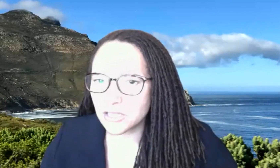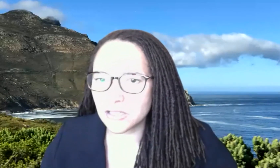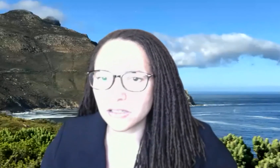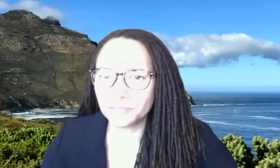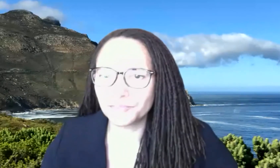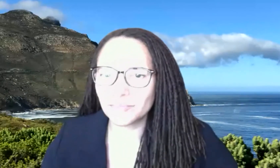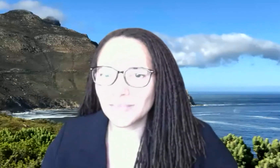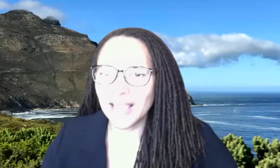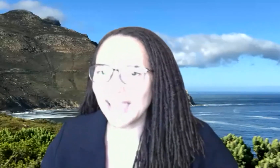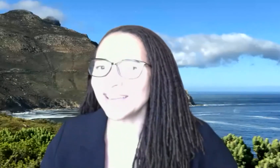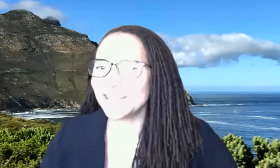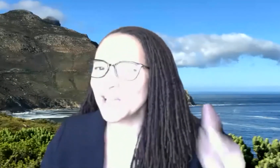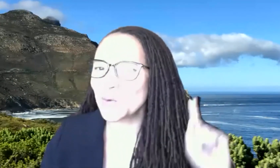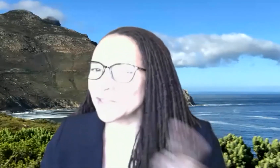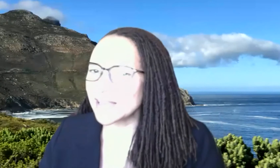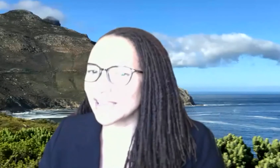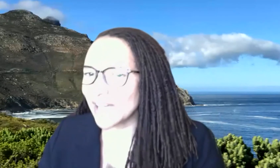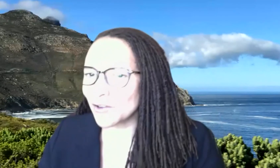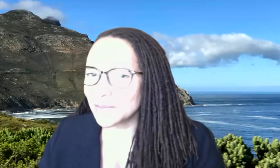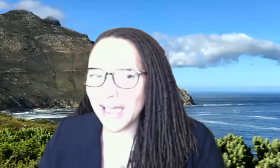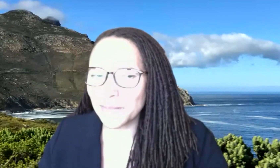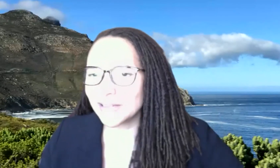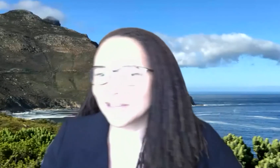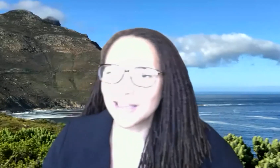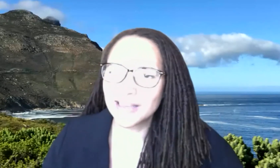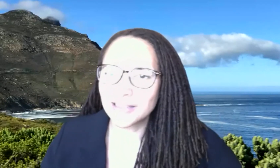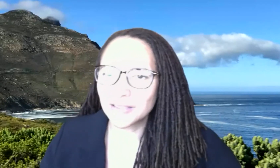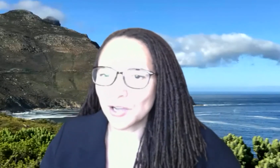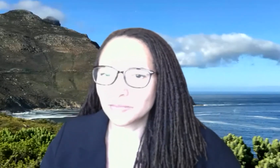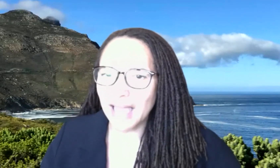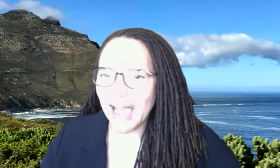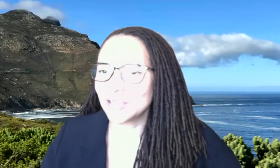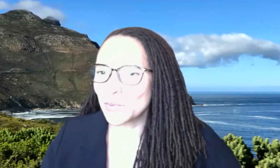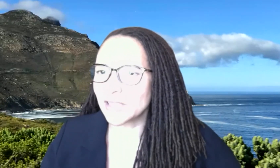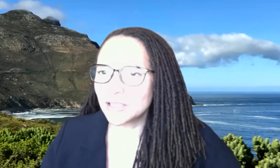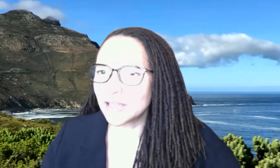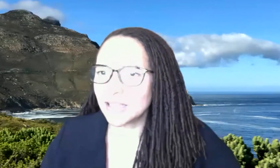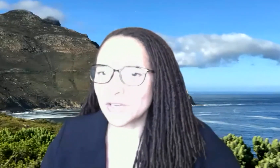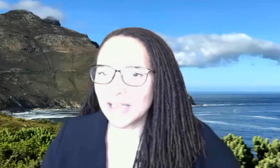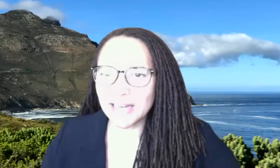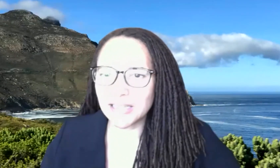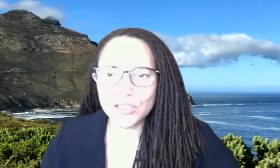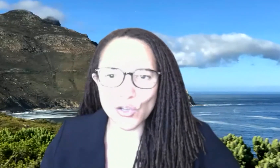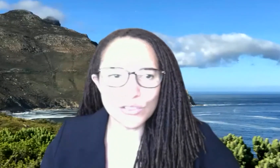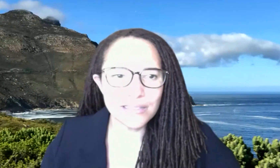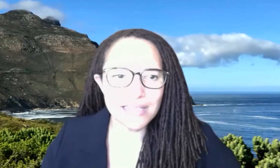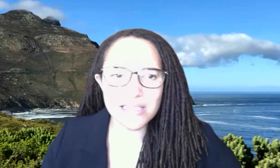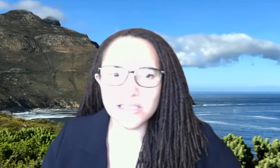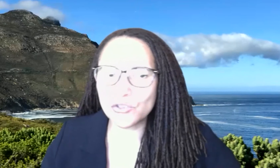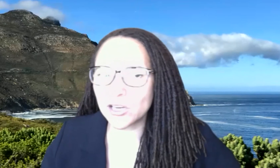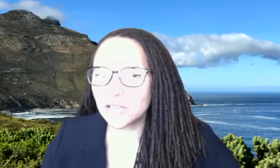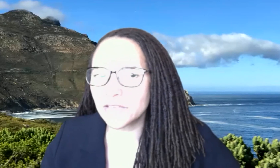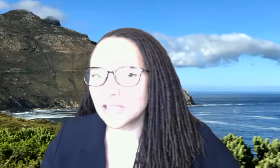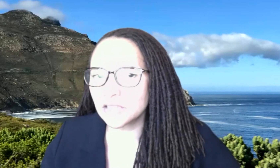justice system. And when those negative outcomes happen, with injury added to insult, these